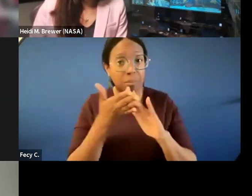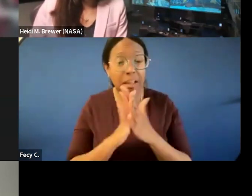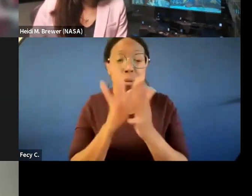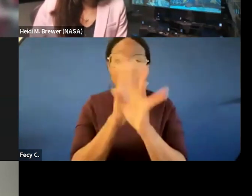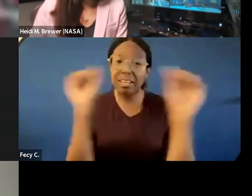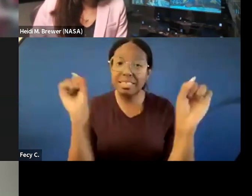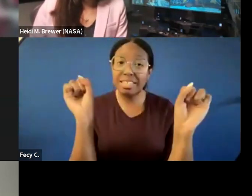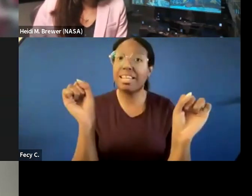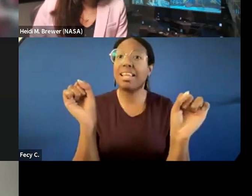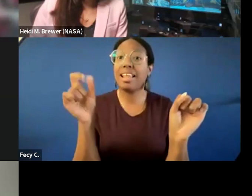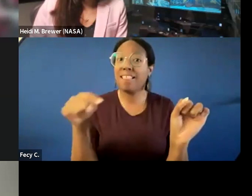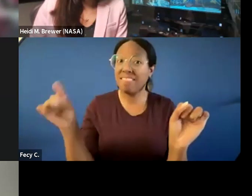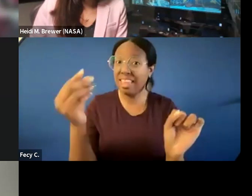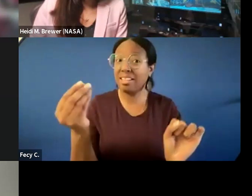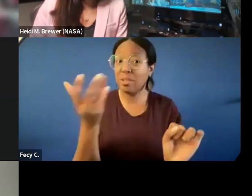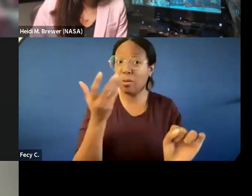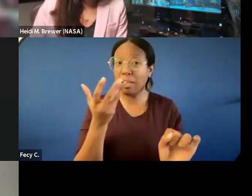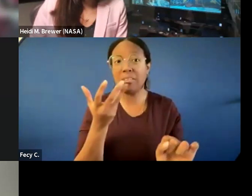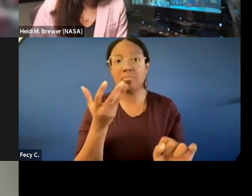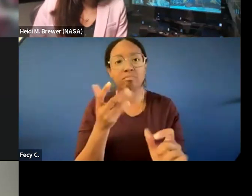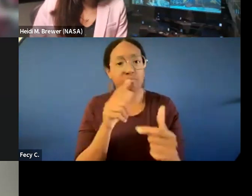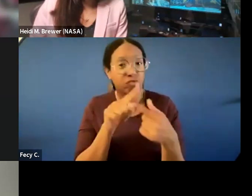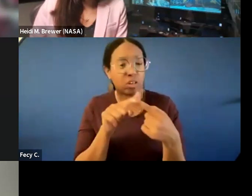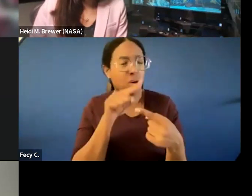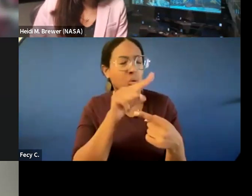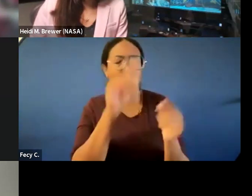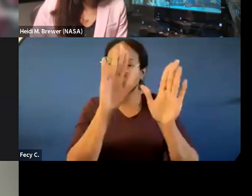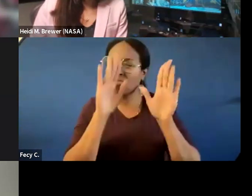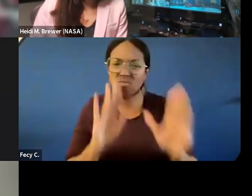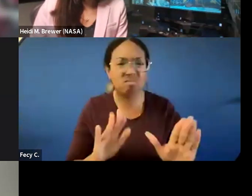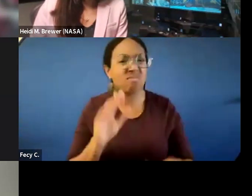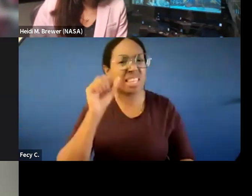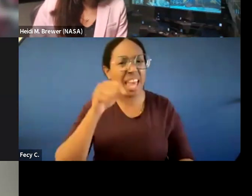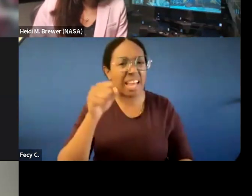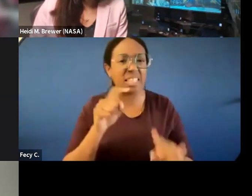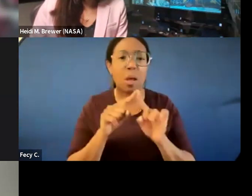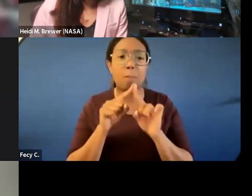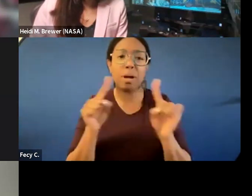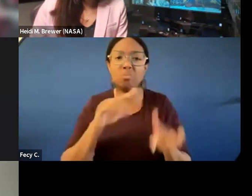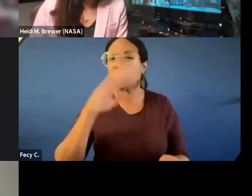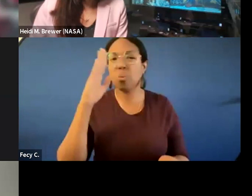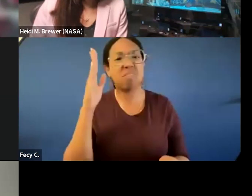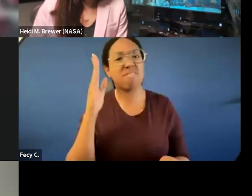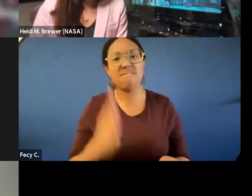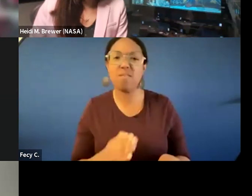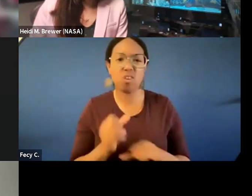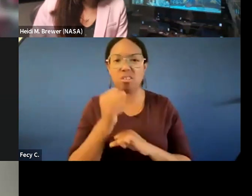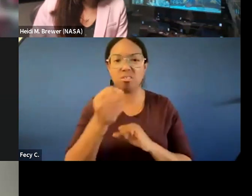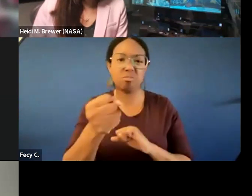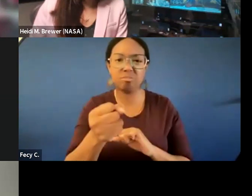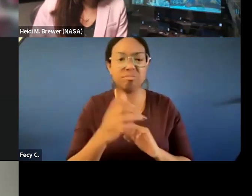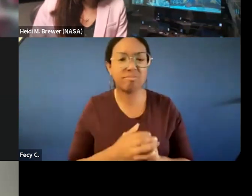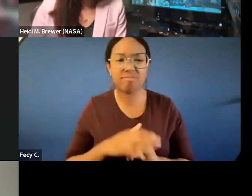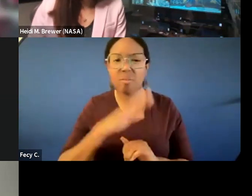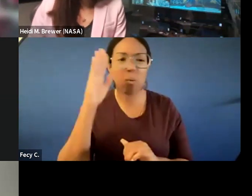times, you would be amazing. We would be so lucky to have you, but you were never going to get that job. And there is